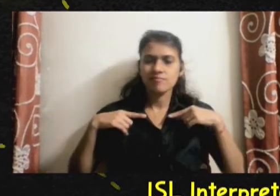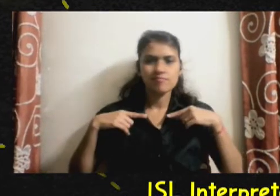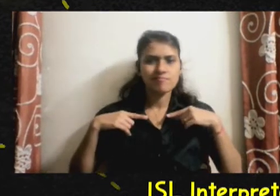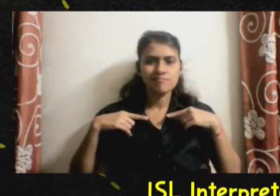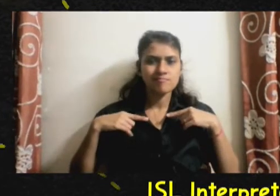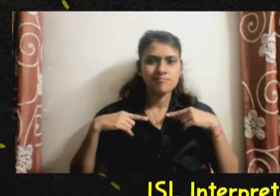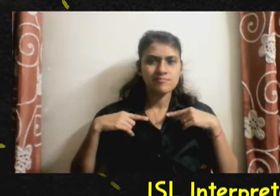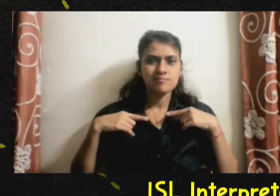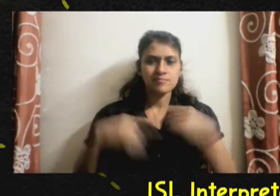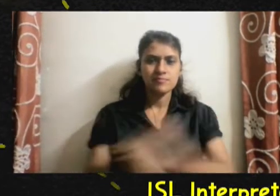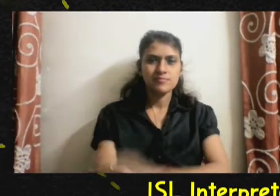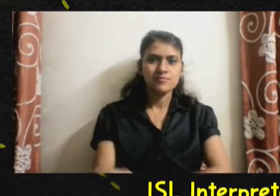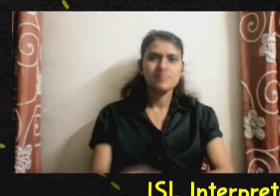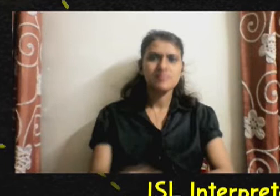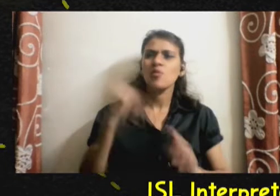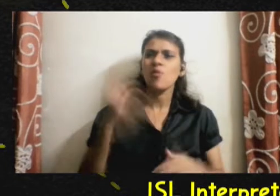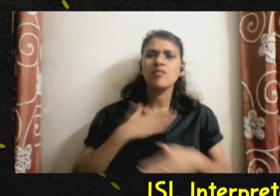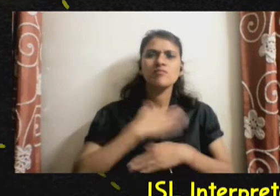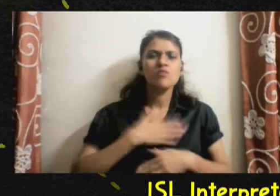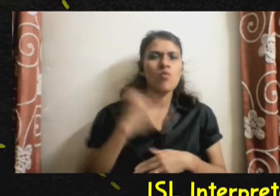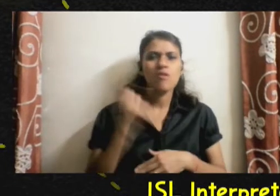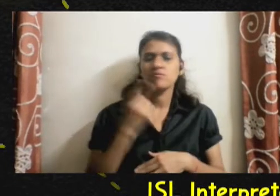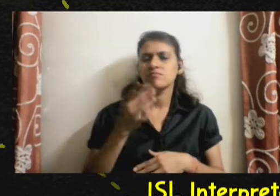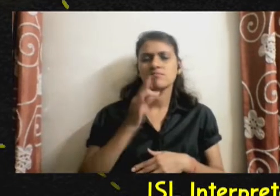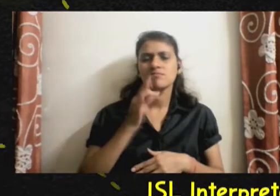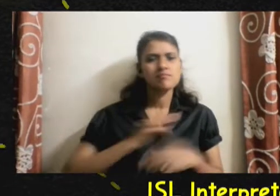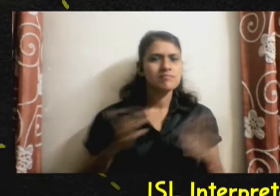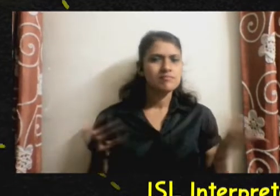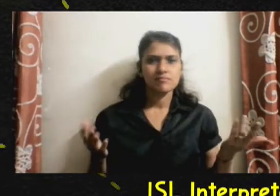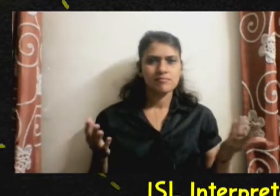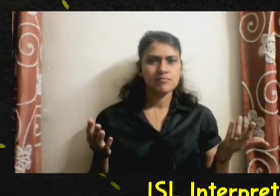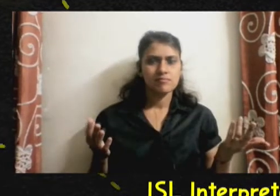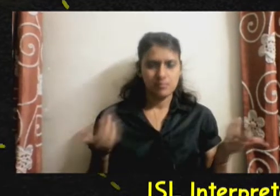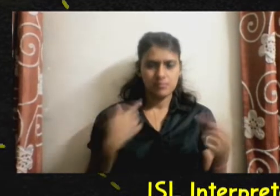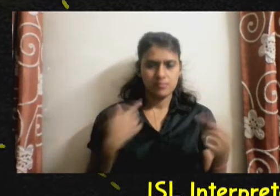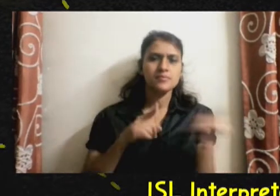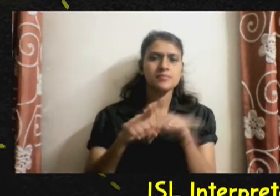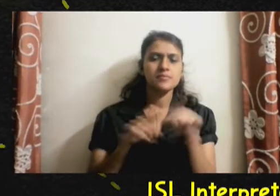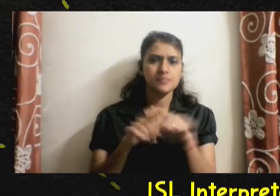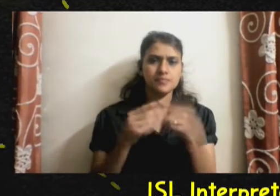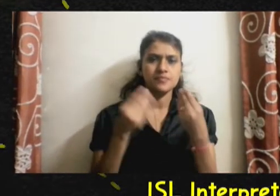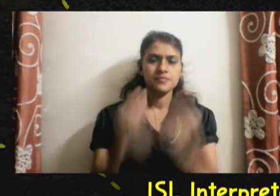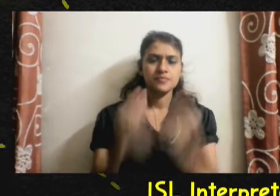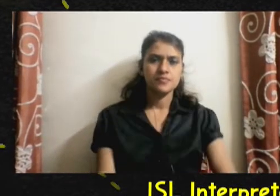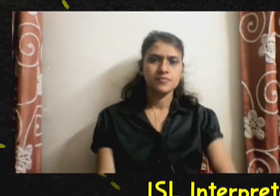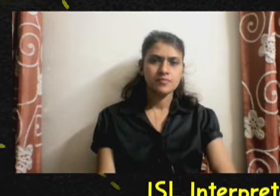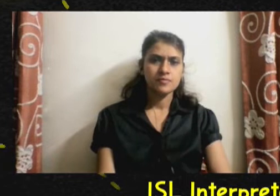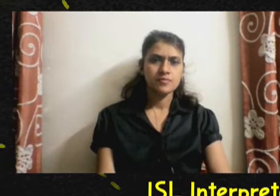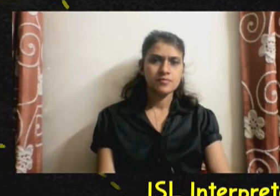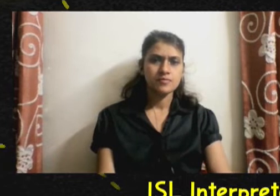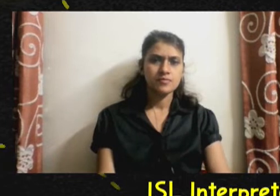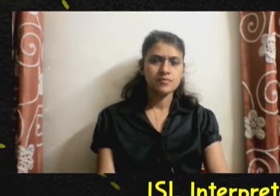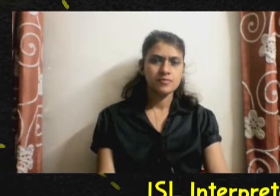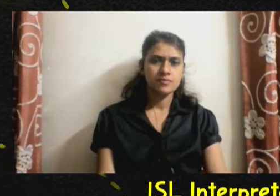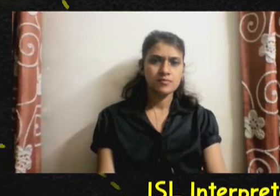just pleasure and so on. And I use an example which by itself is